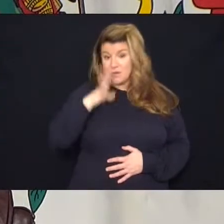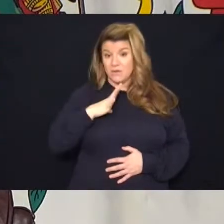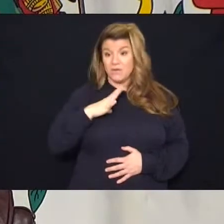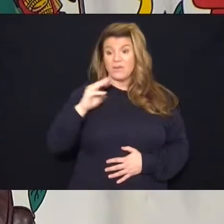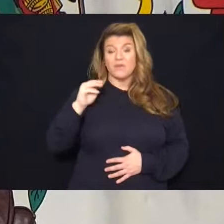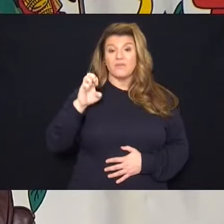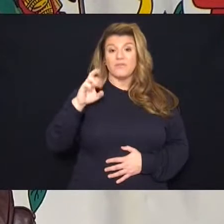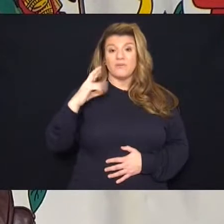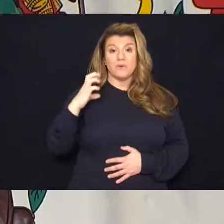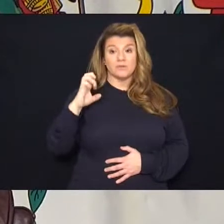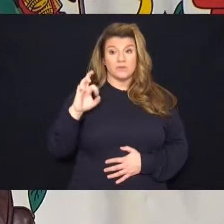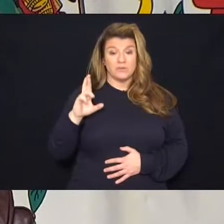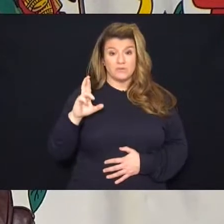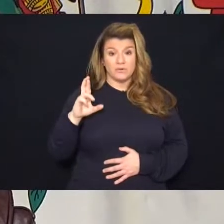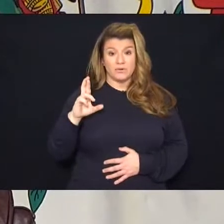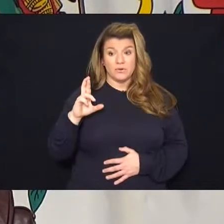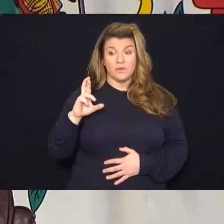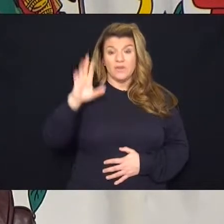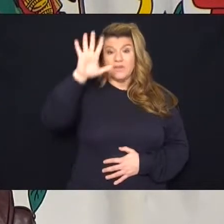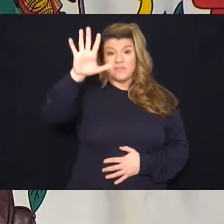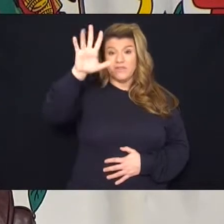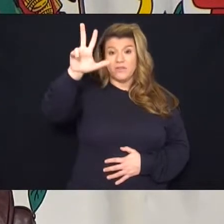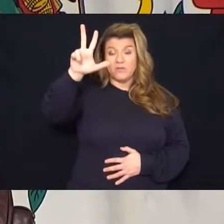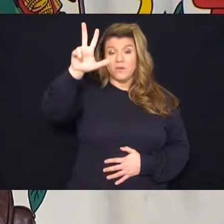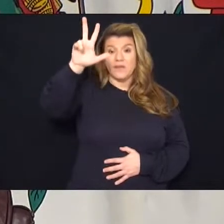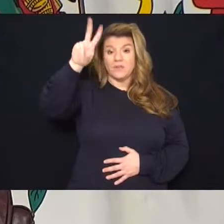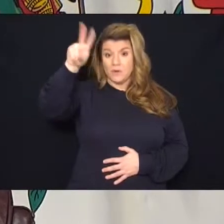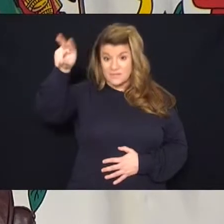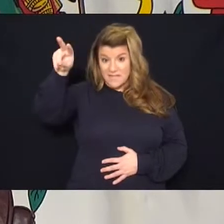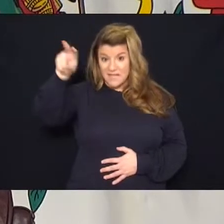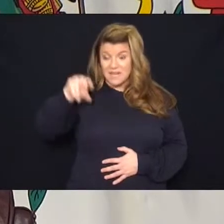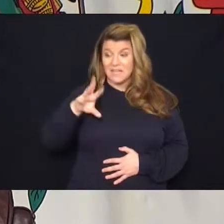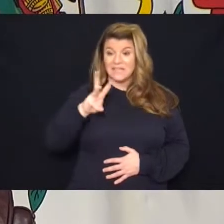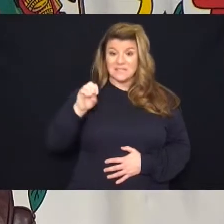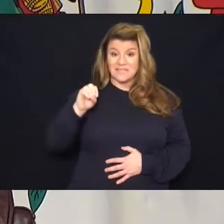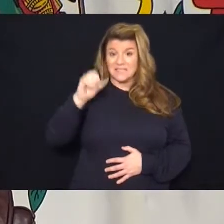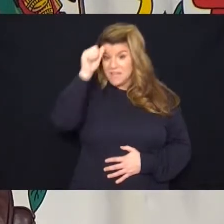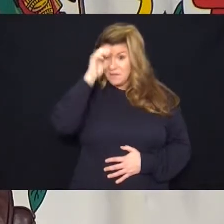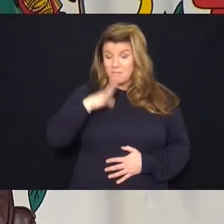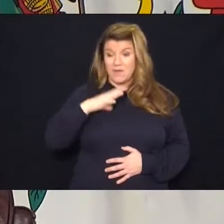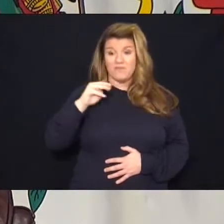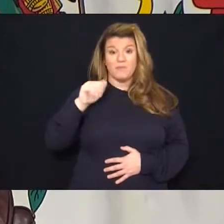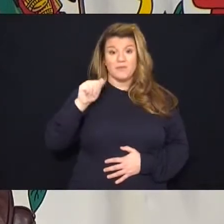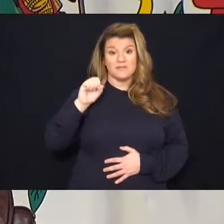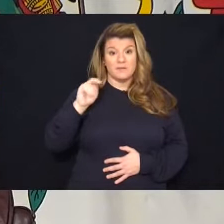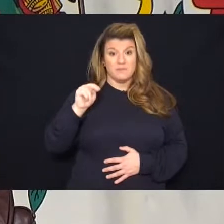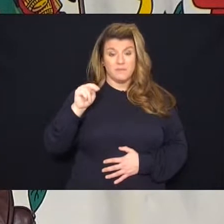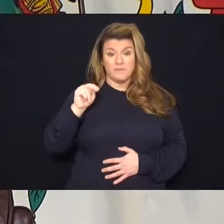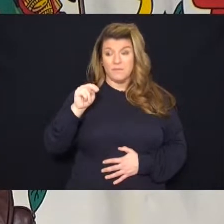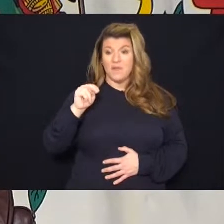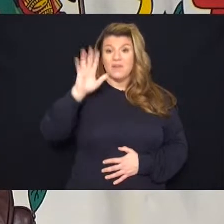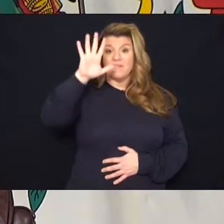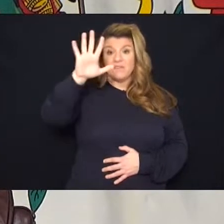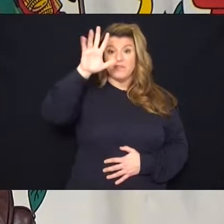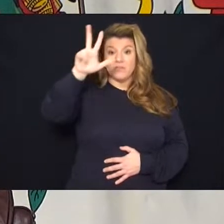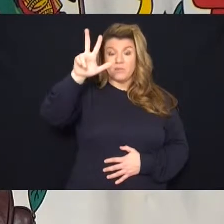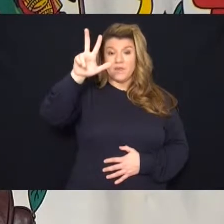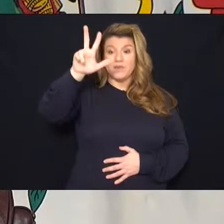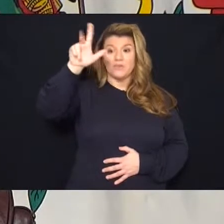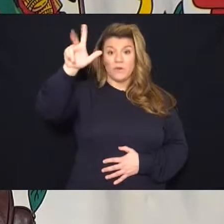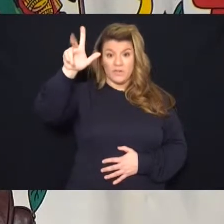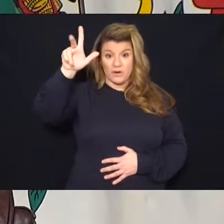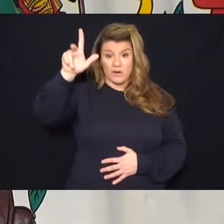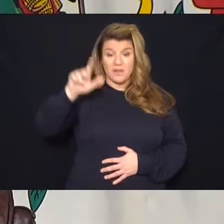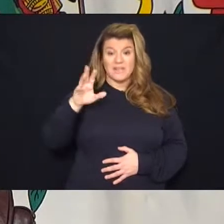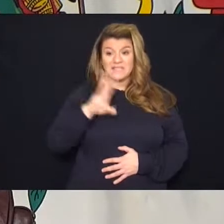from Mercer County. The 5,322nd death, a 60-year-old male from Mason County. The 5,323rd